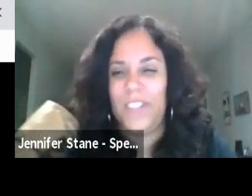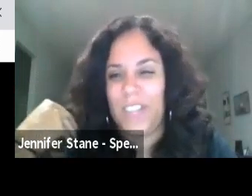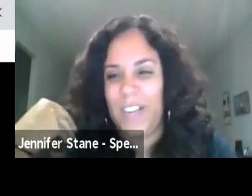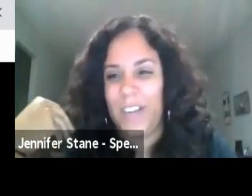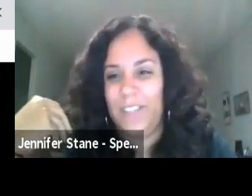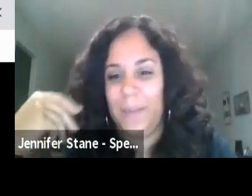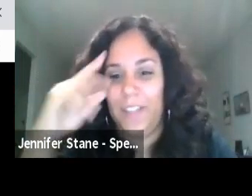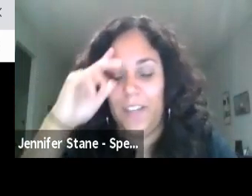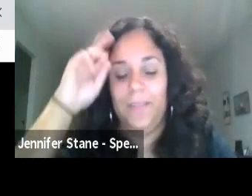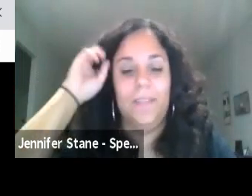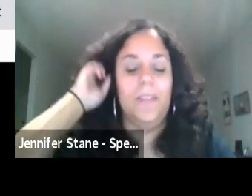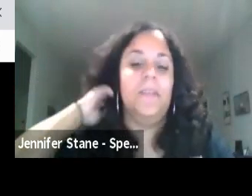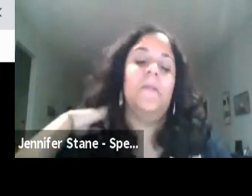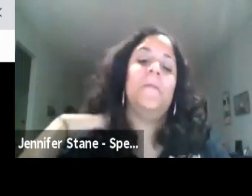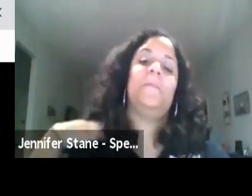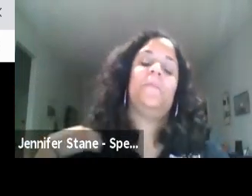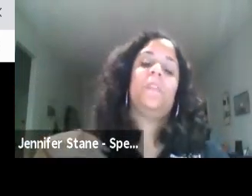I'm always just kind of curious if anybody's heard it.